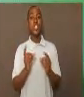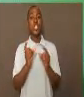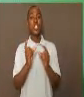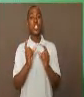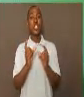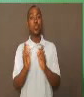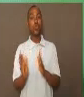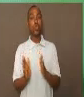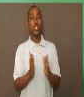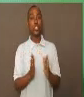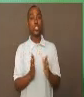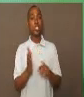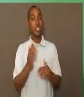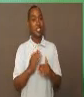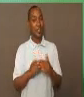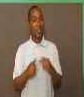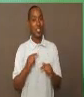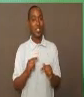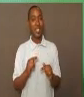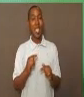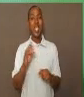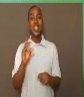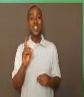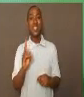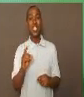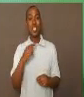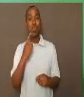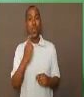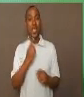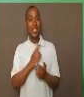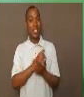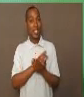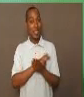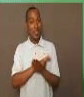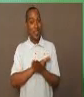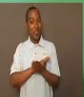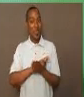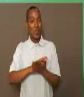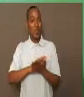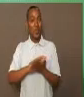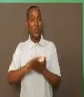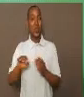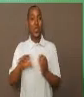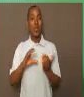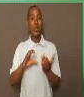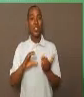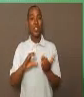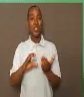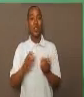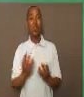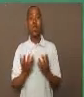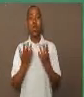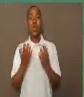Distillation is the process of purifying a liquid by boiling it and condensing the